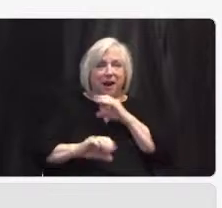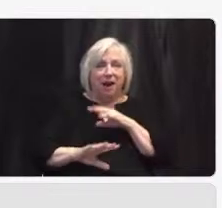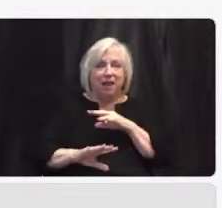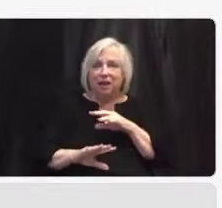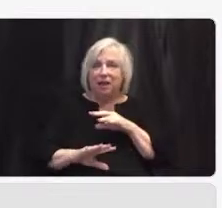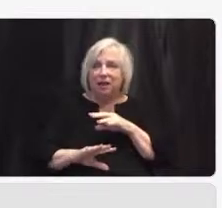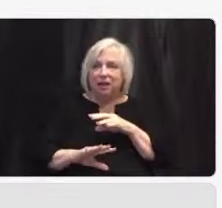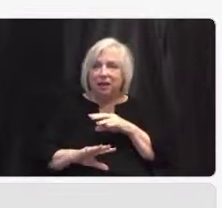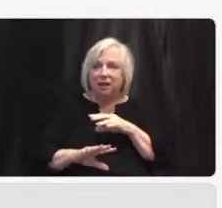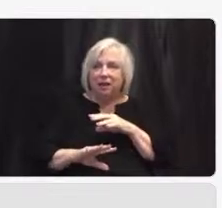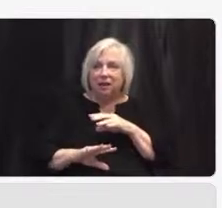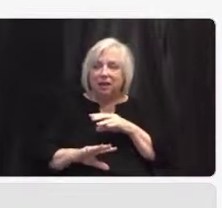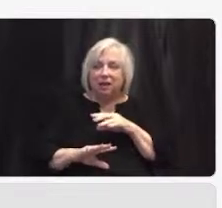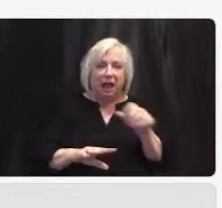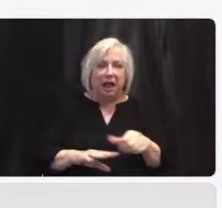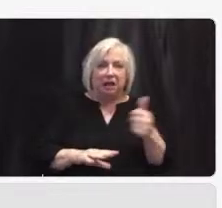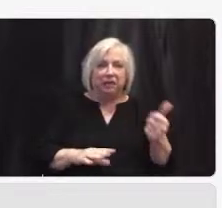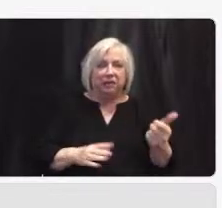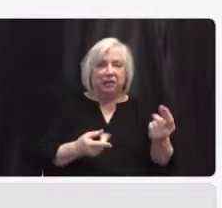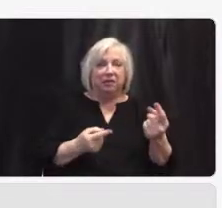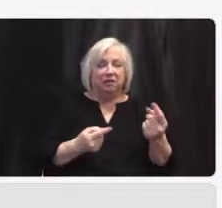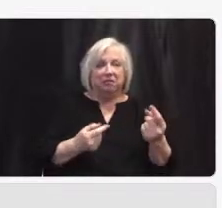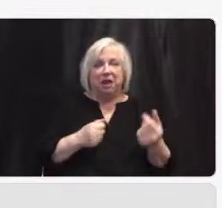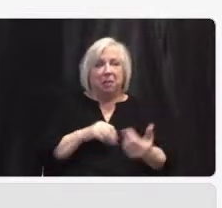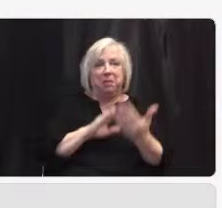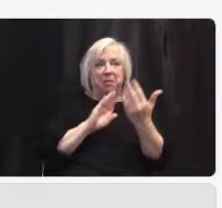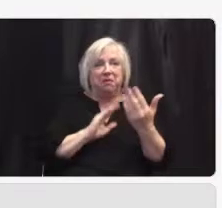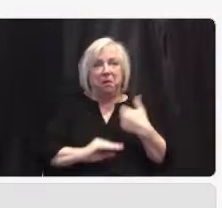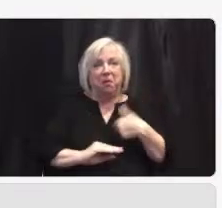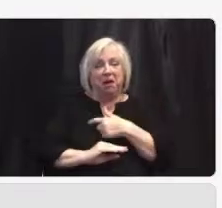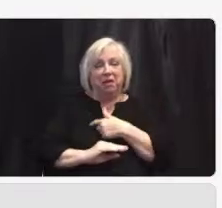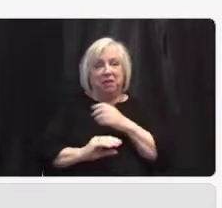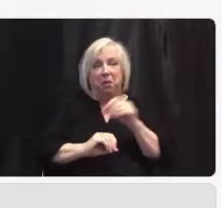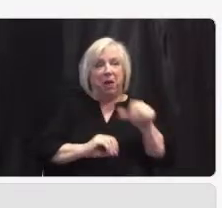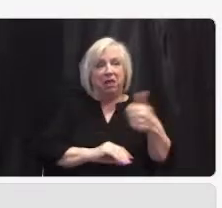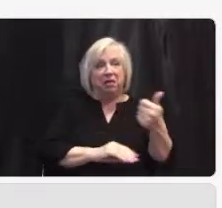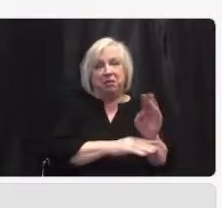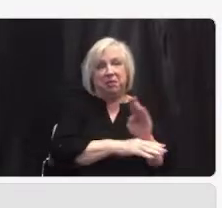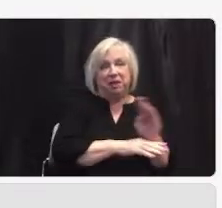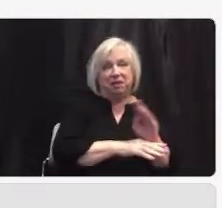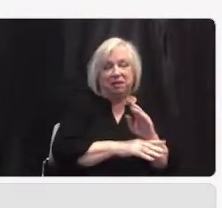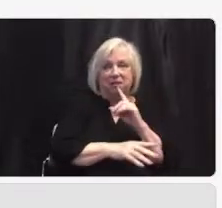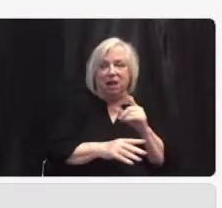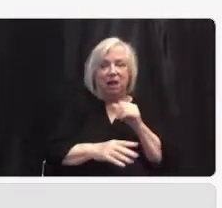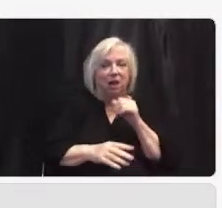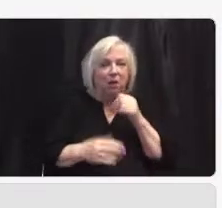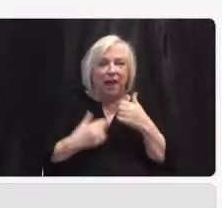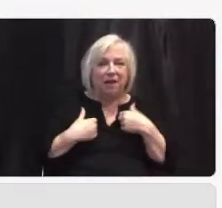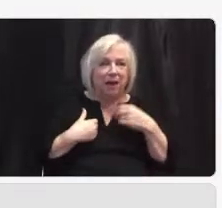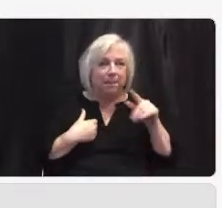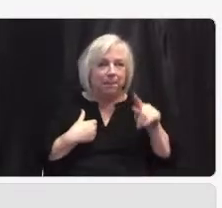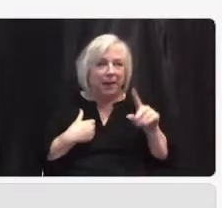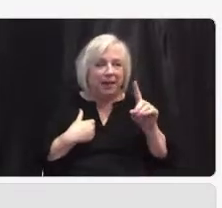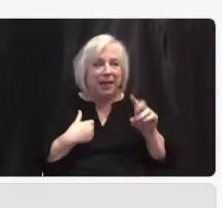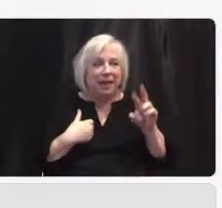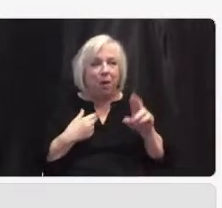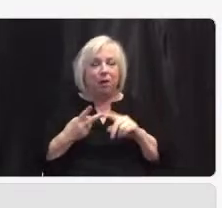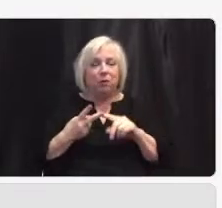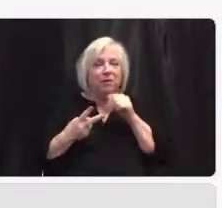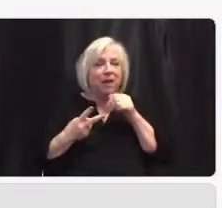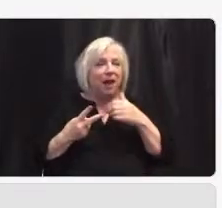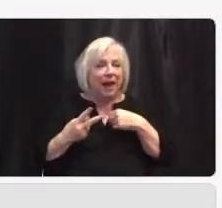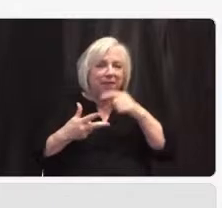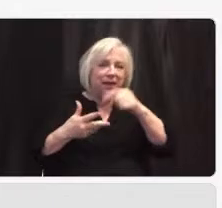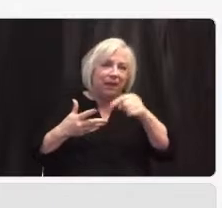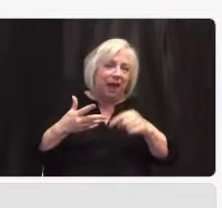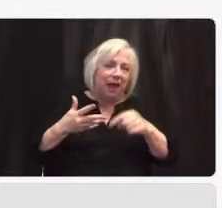a lot of anything else coming before us but this. I mean, we haven't had PDRs. We haven't had all of these